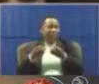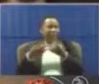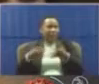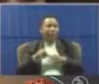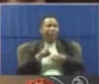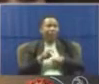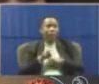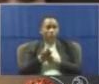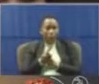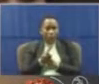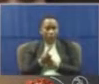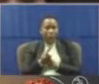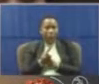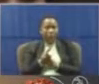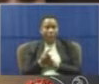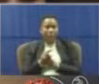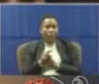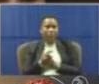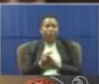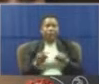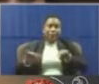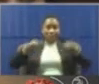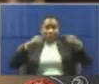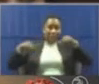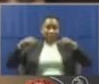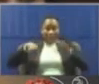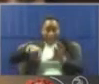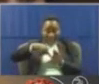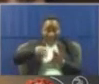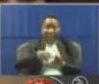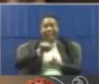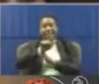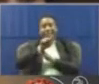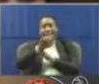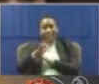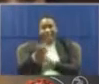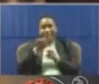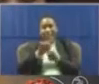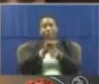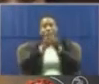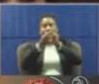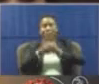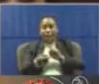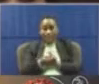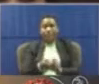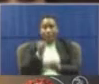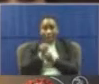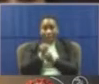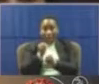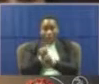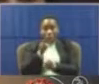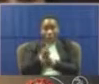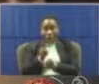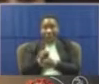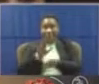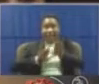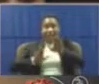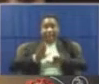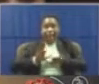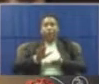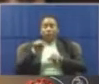what appears to be factional battles in the ANC have become a serious source of instability in the country.